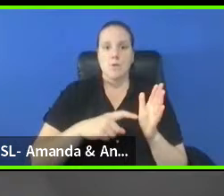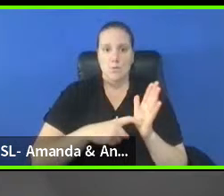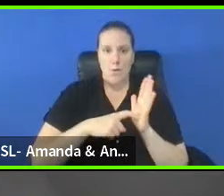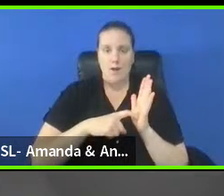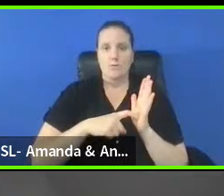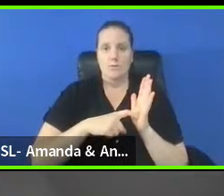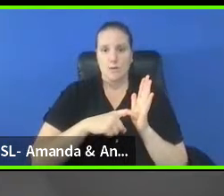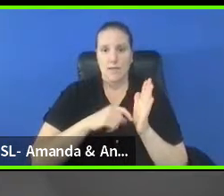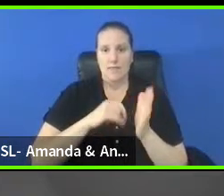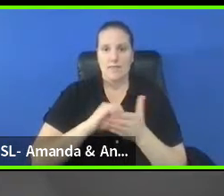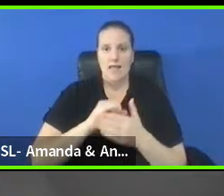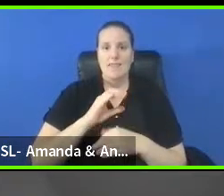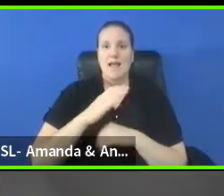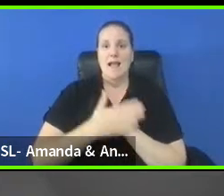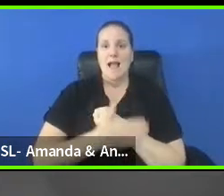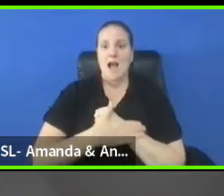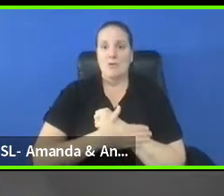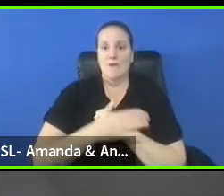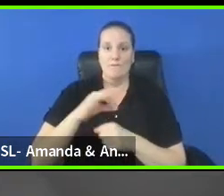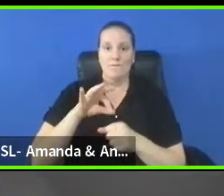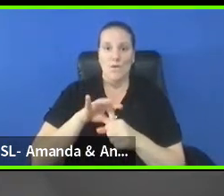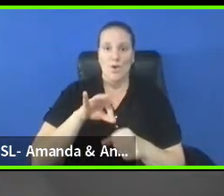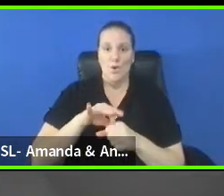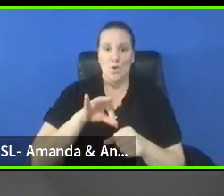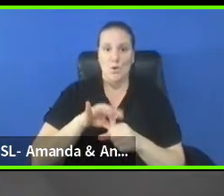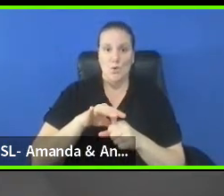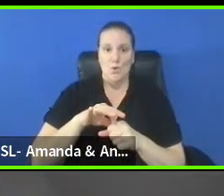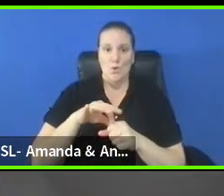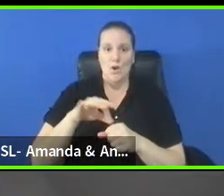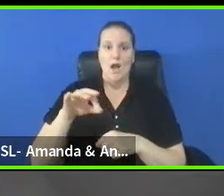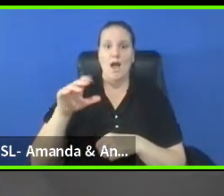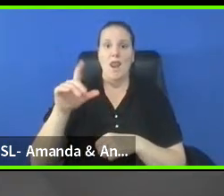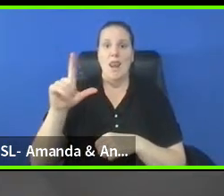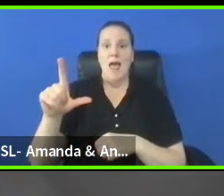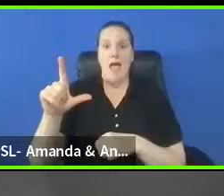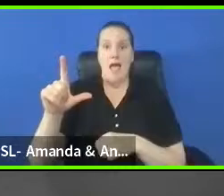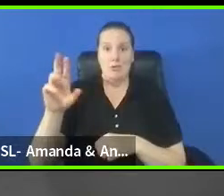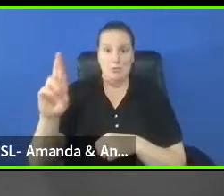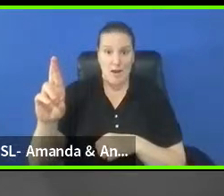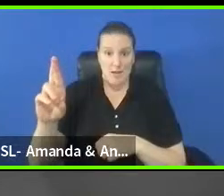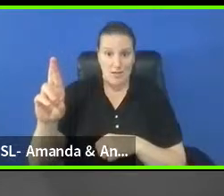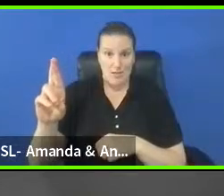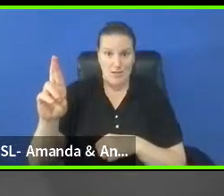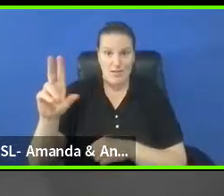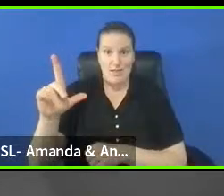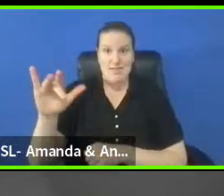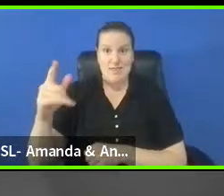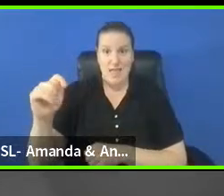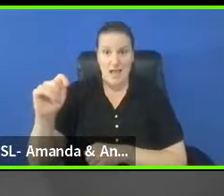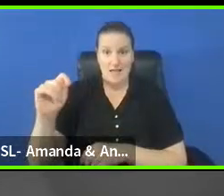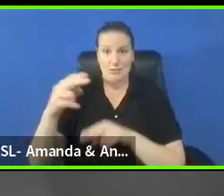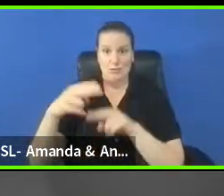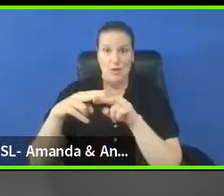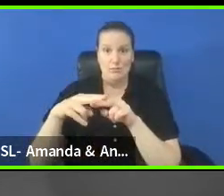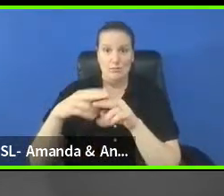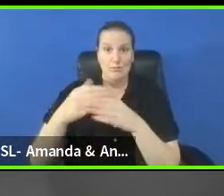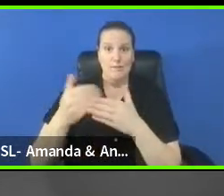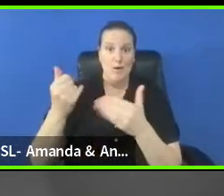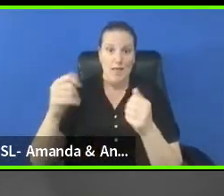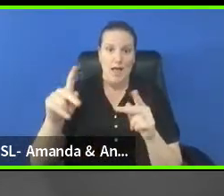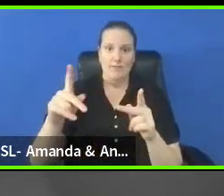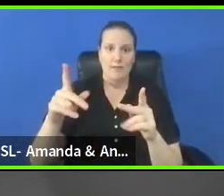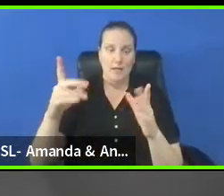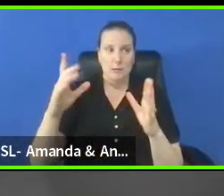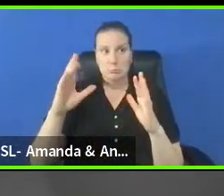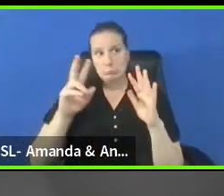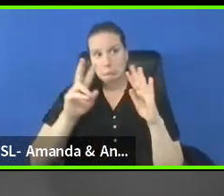requiring that the county vote on light rail before they will allow it. They're anticipating negative vote